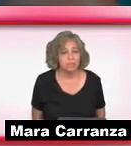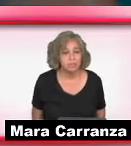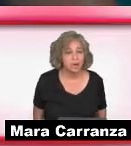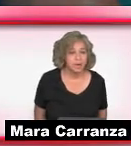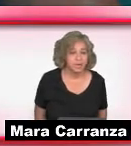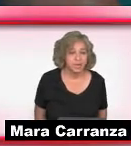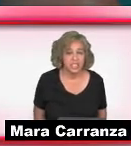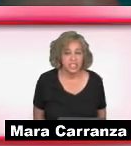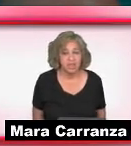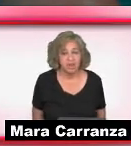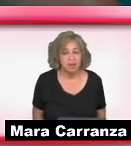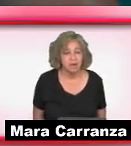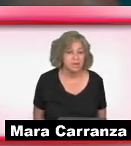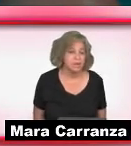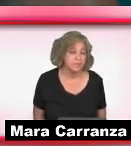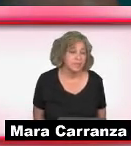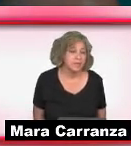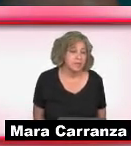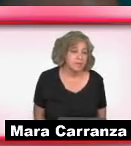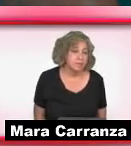become part of the National